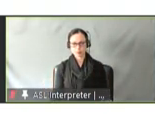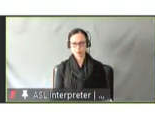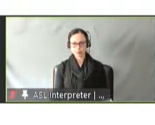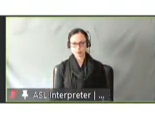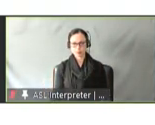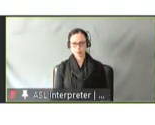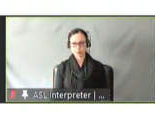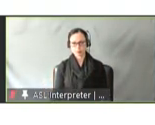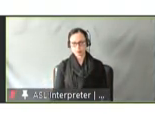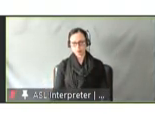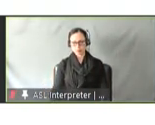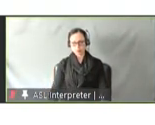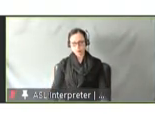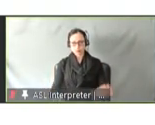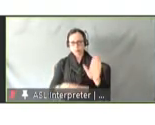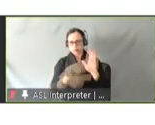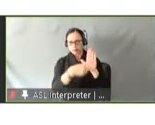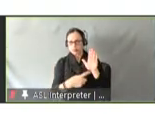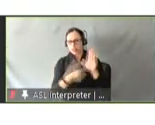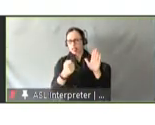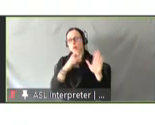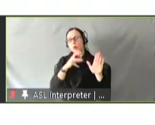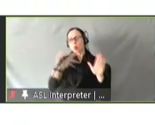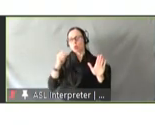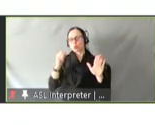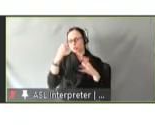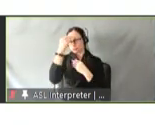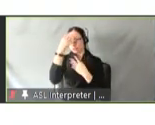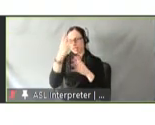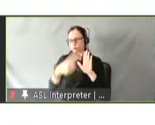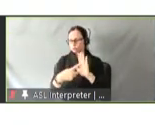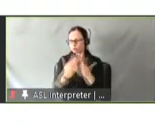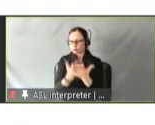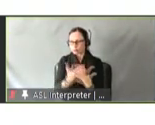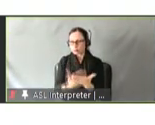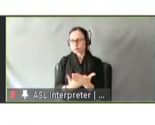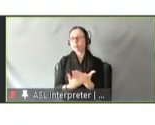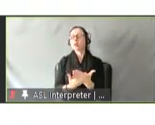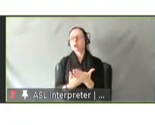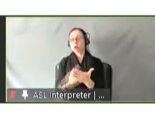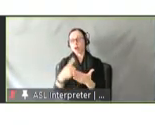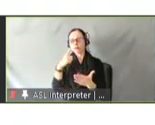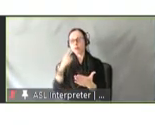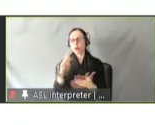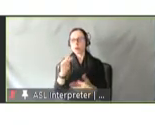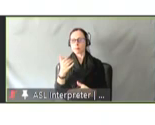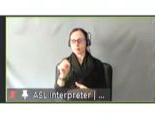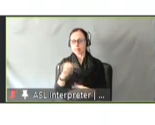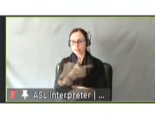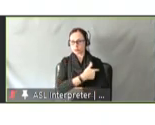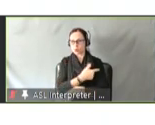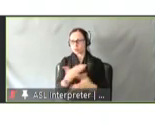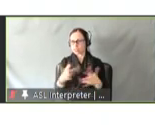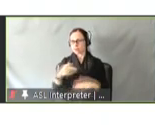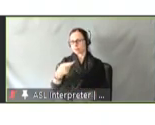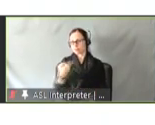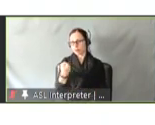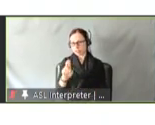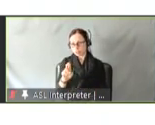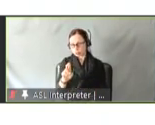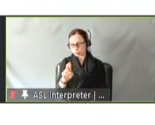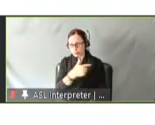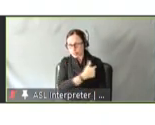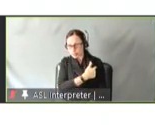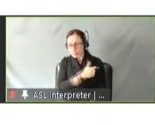This is a slide with slightly older data showing reporting rates for myocarditis per million doses administered after the Pfizer vaccine,